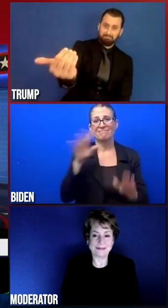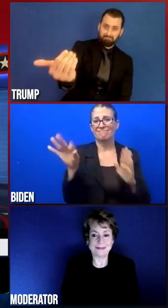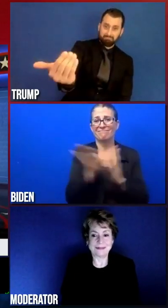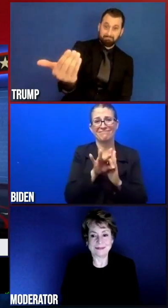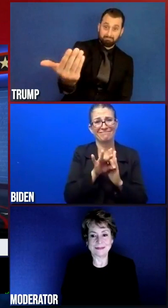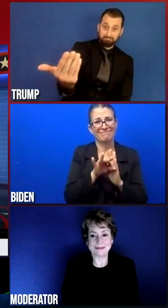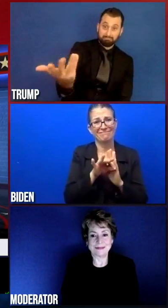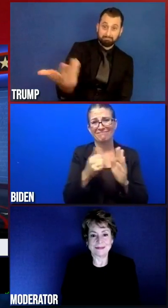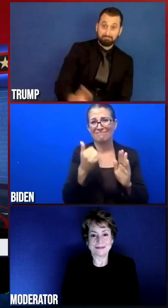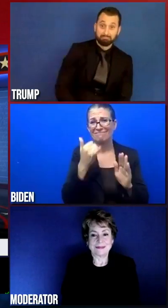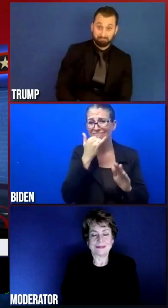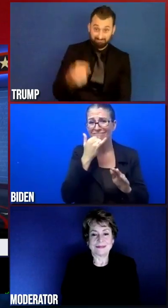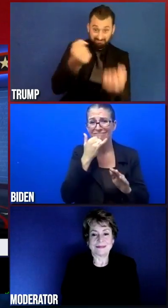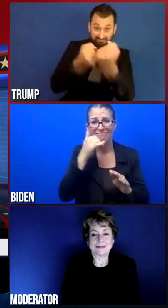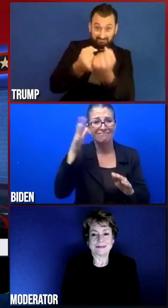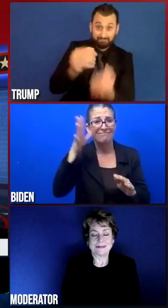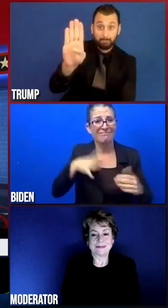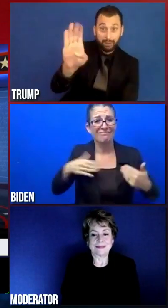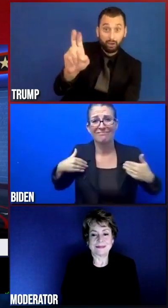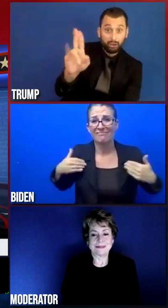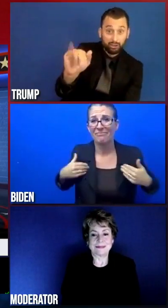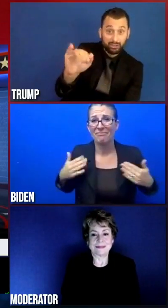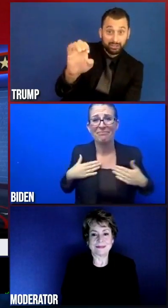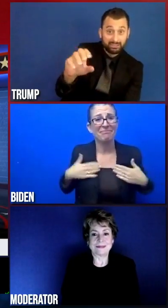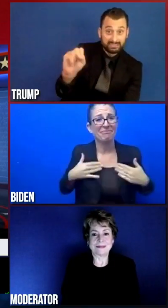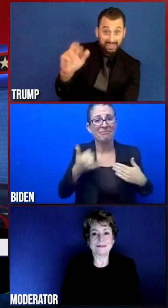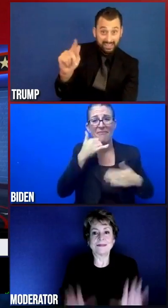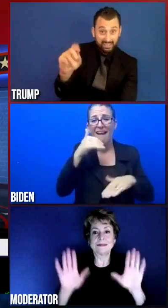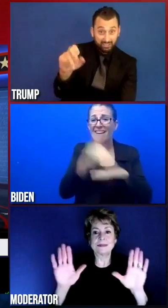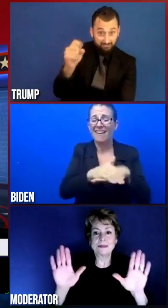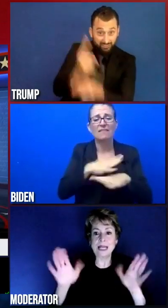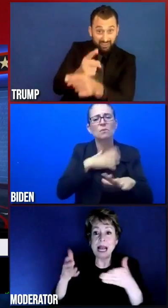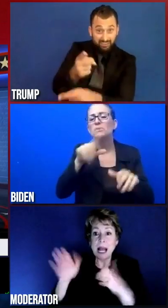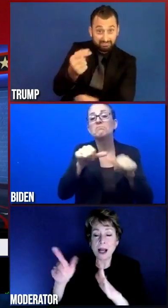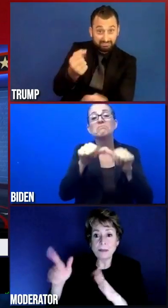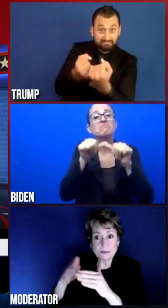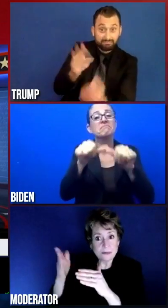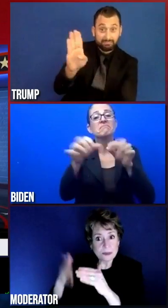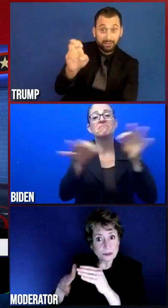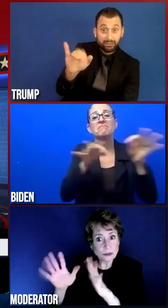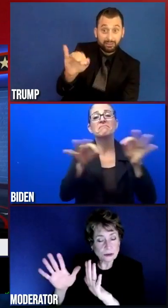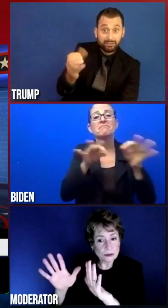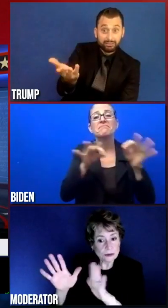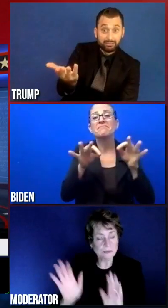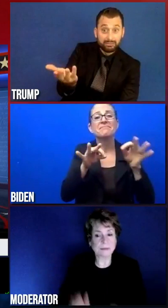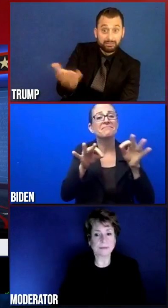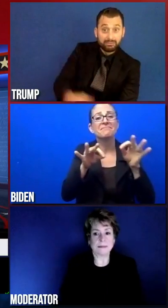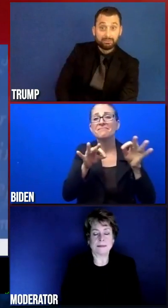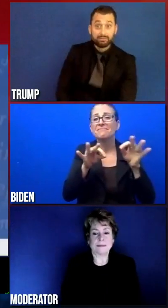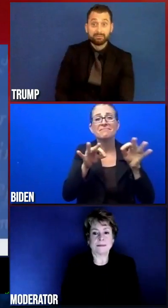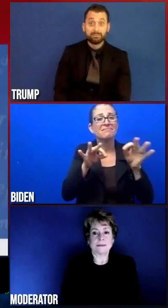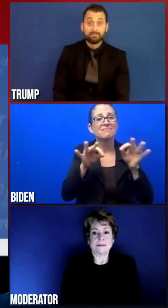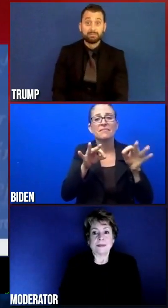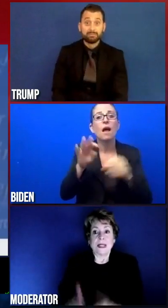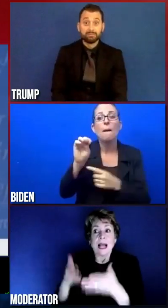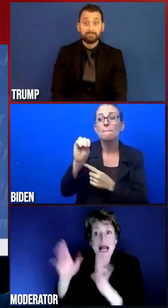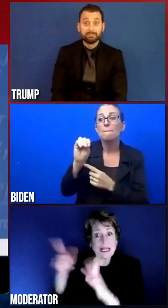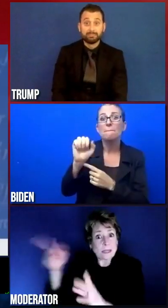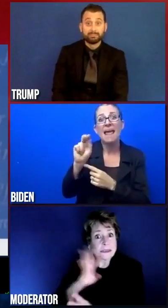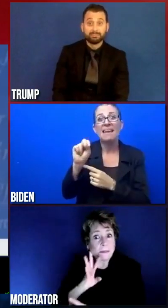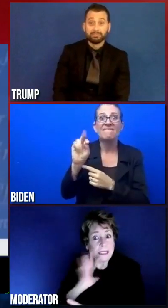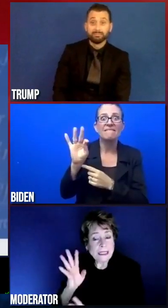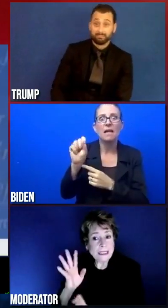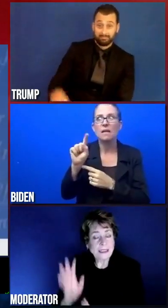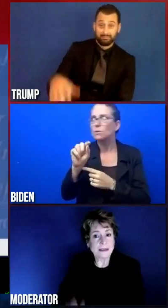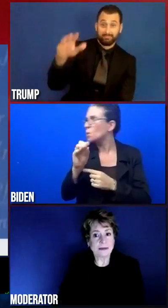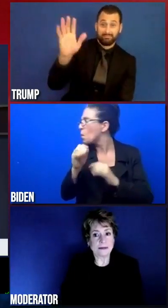whole idea. Let Now you're him- disavowing it. There Go ahead. is no manifesto, number Please one. let him speak, Mr. Number President. two. You just lost the left. Number two. You